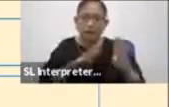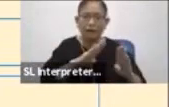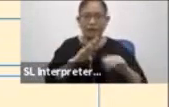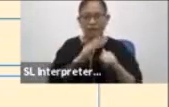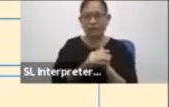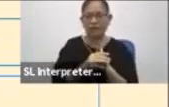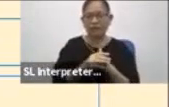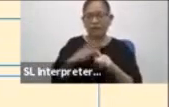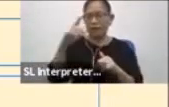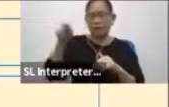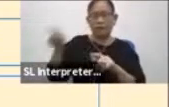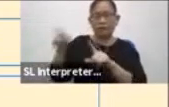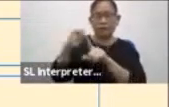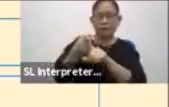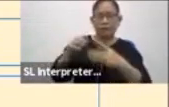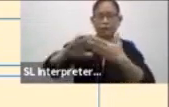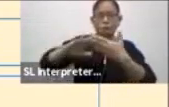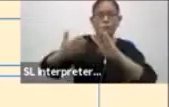them